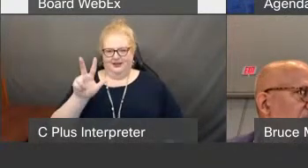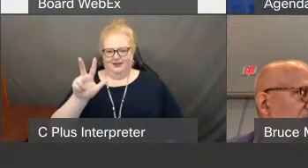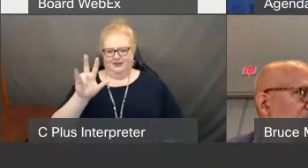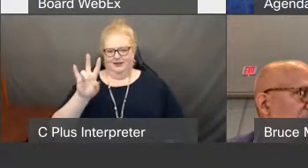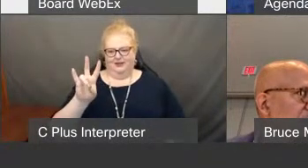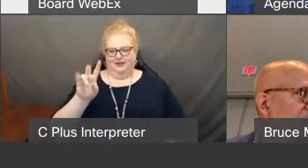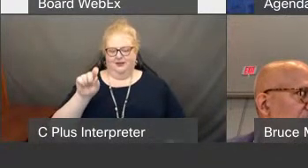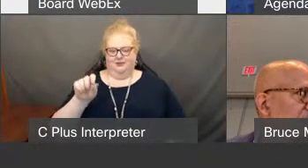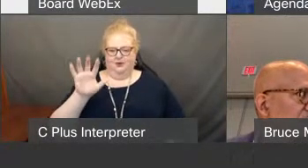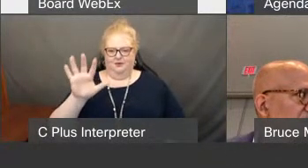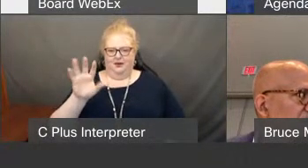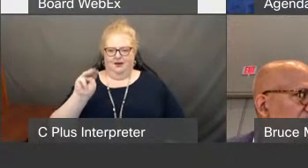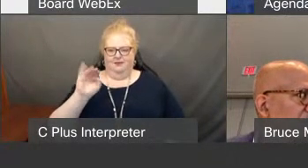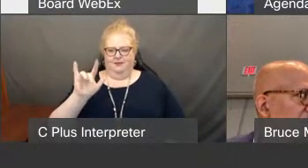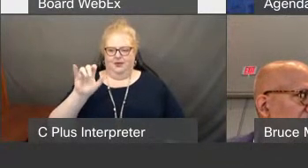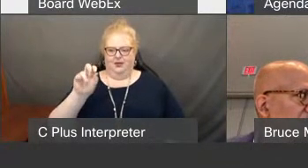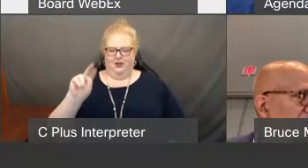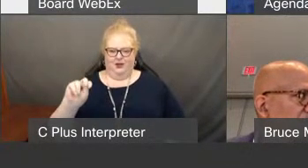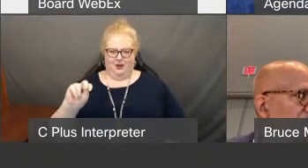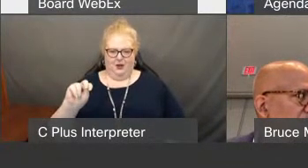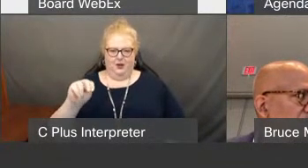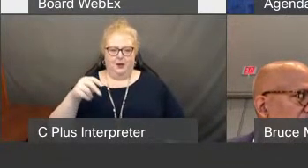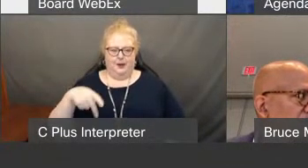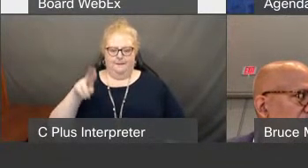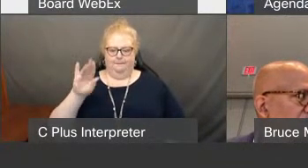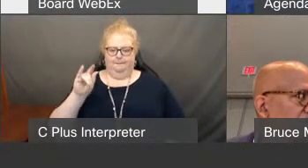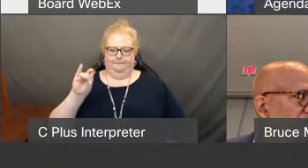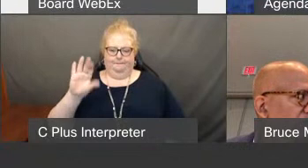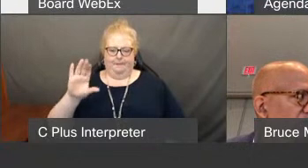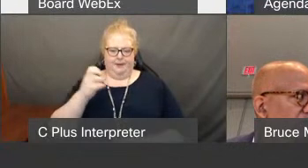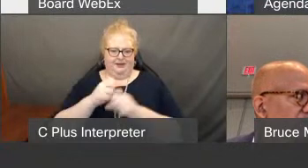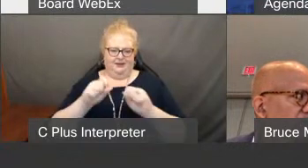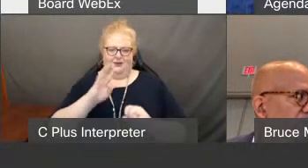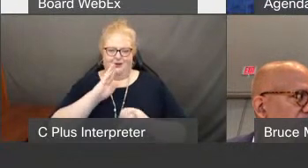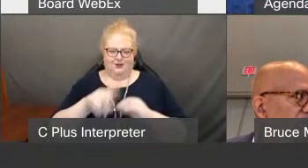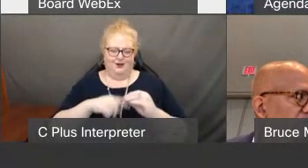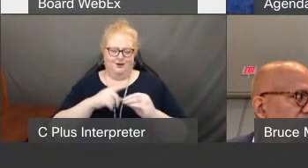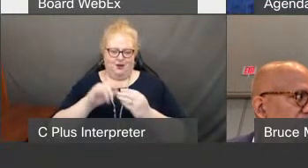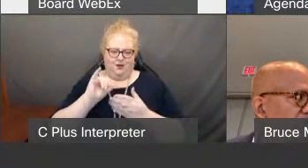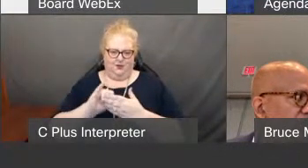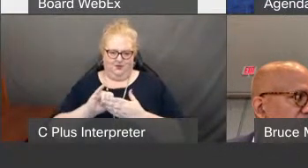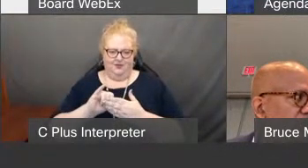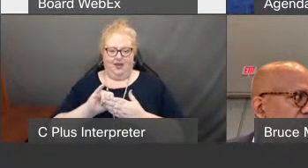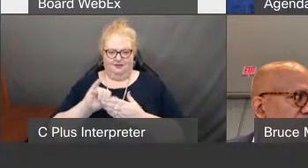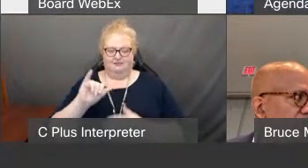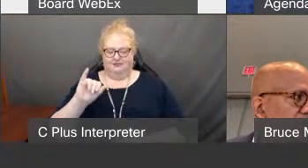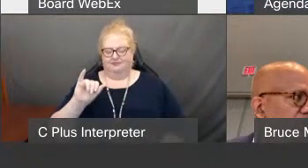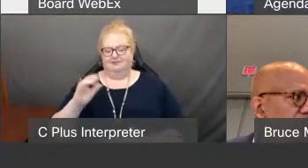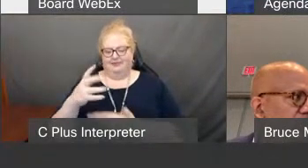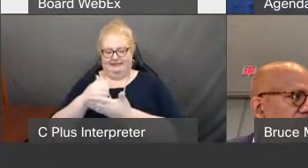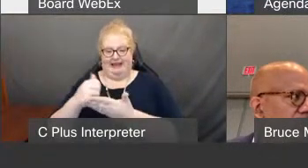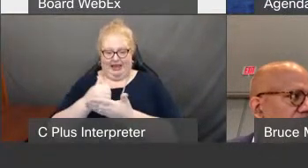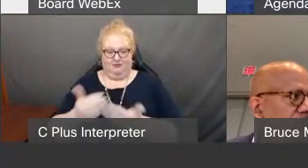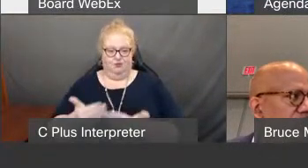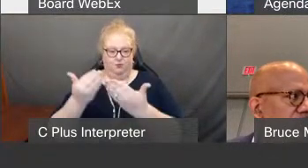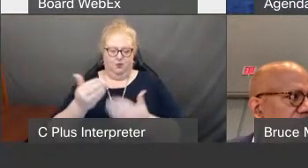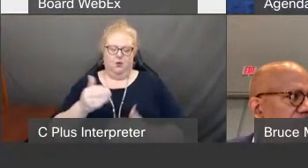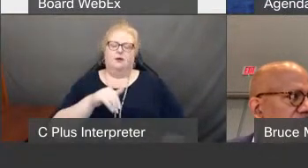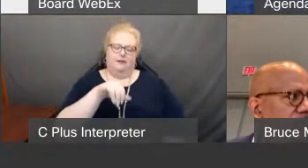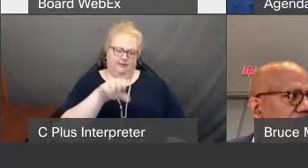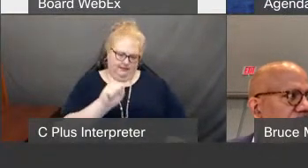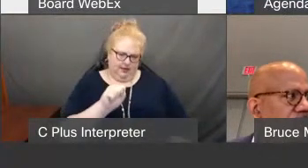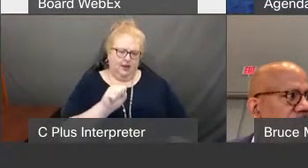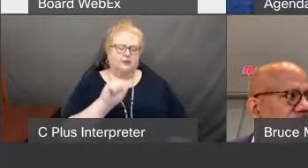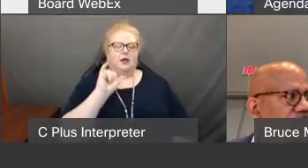$37.5 million for public safety. Absolutely. You are talking about in the sales tax. Yes. Yes, ma'am. That absolutely addresses fire